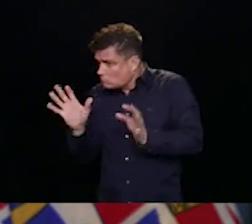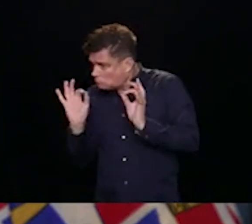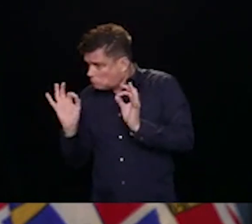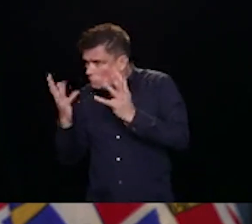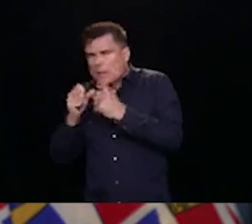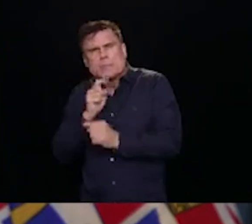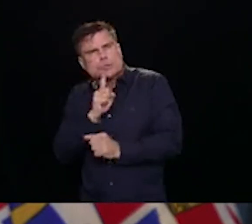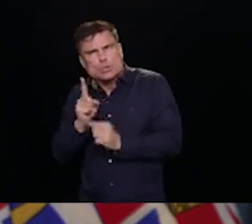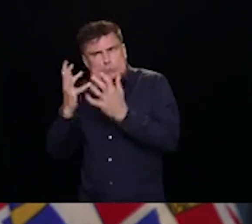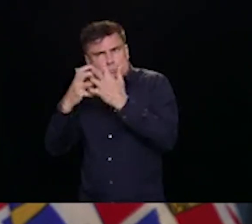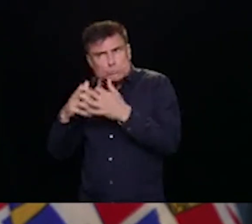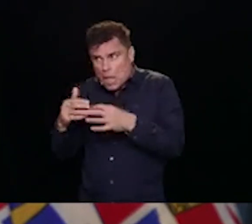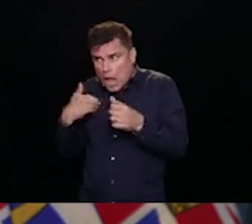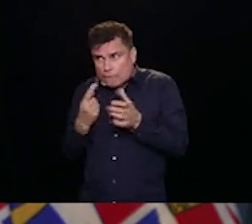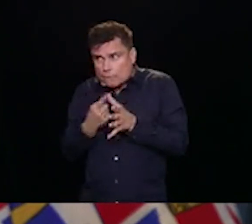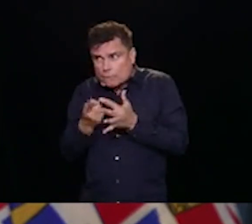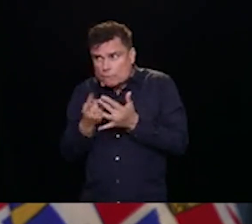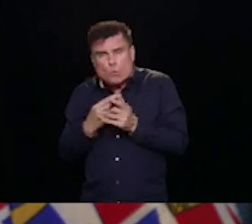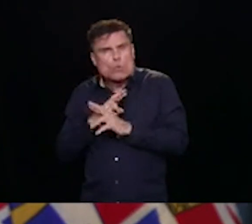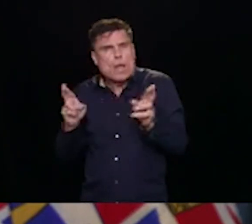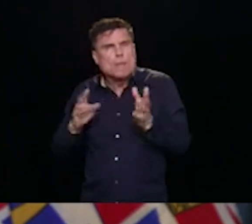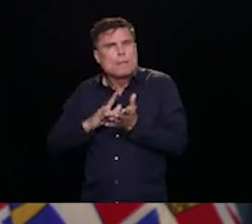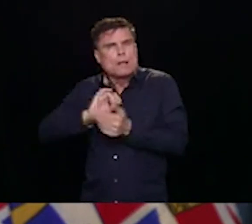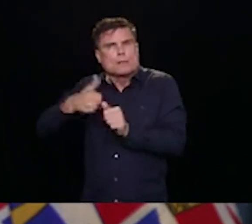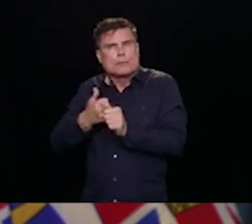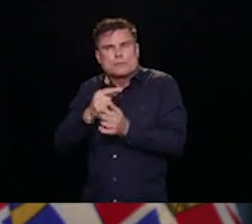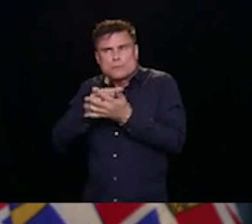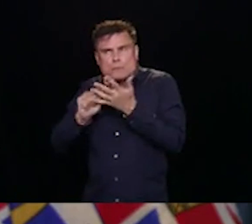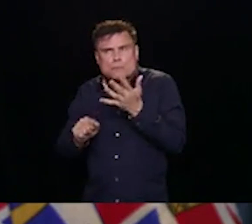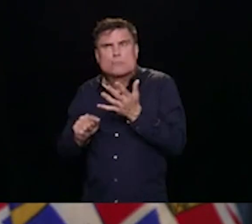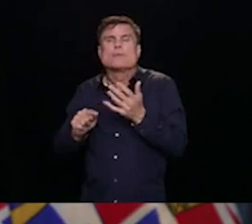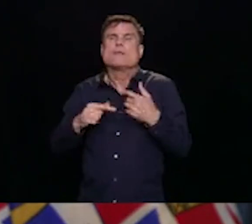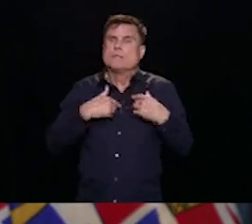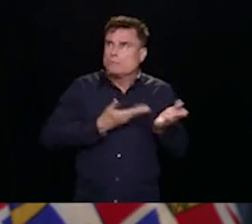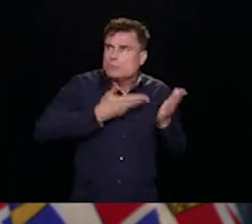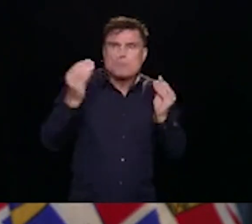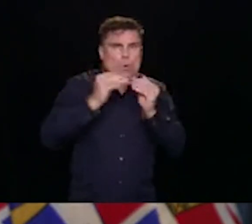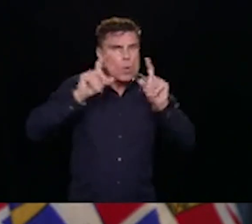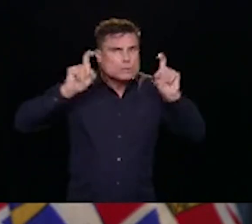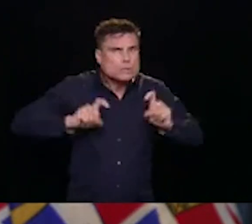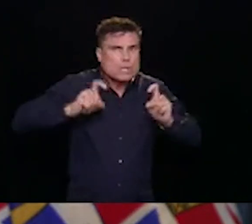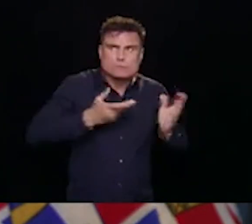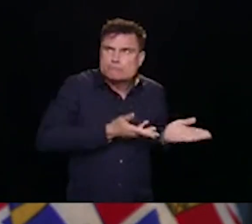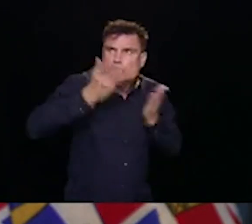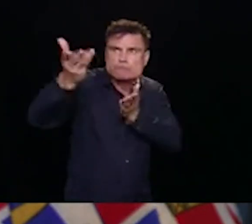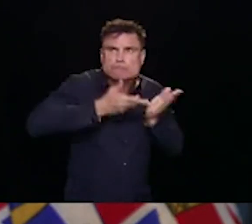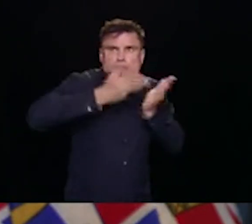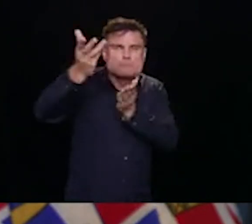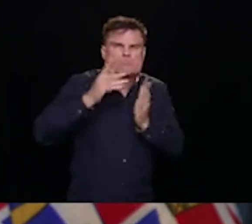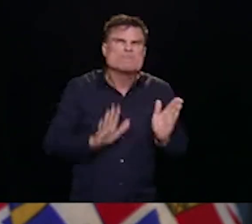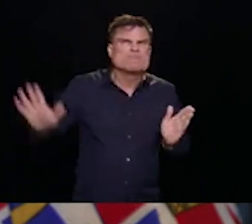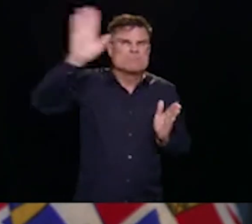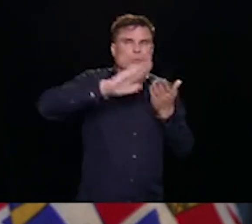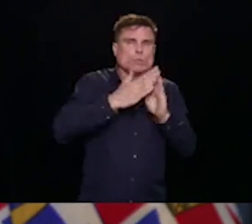we've brought in the ability to have testing in First Nations communities in a rapid way. That's been a focus over the past number